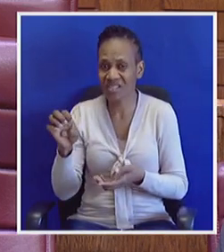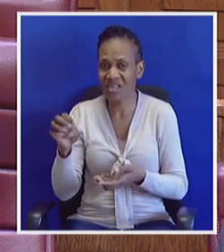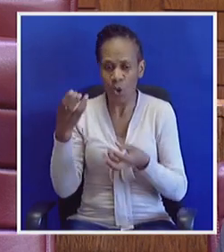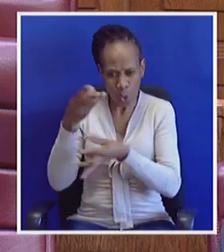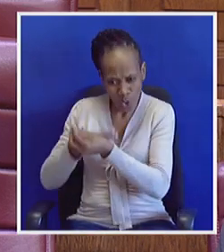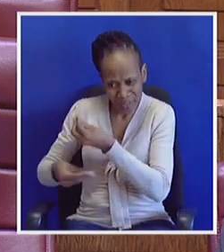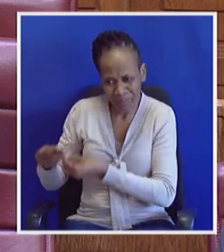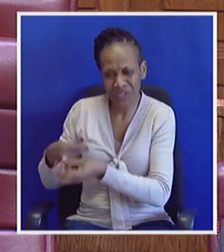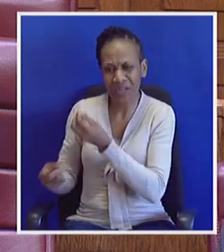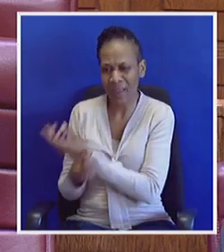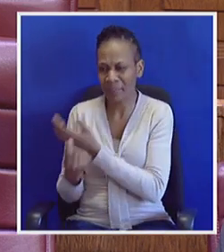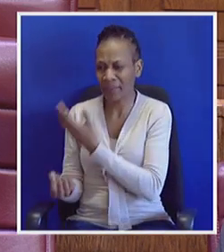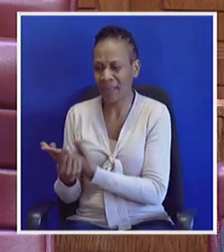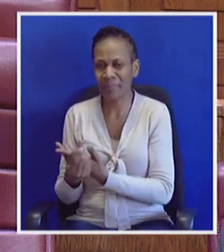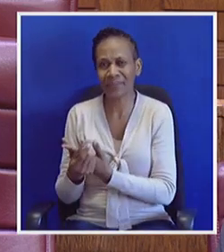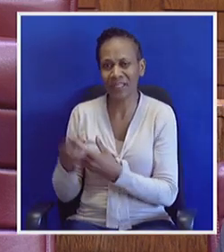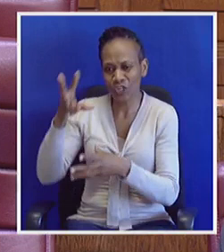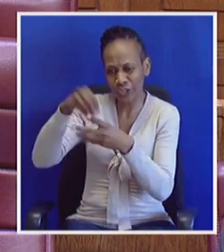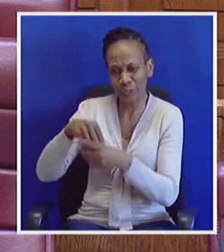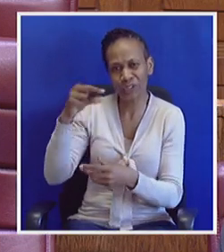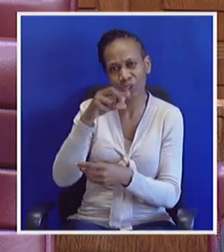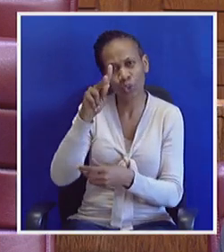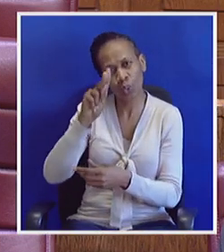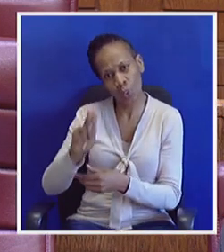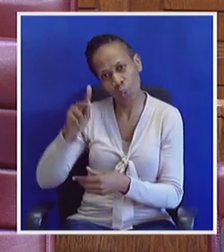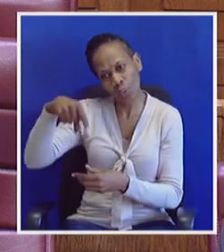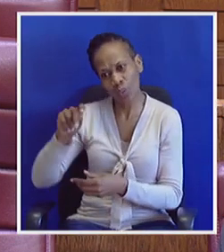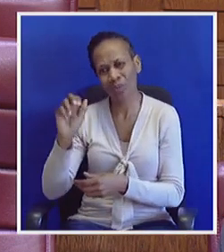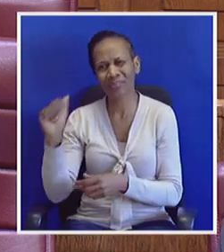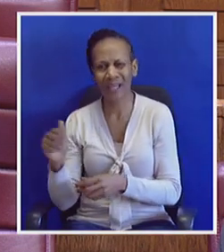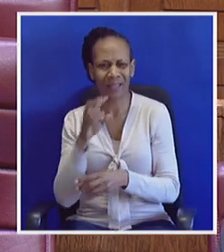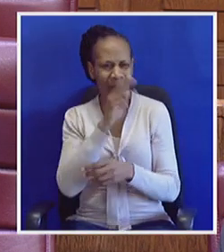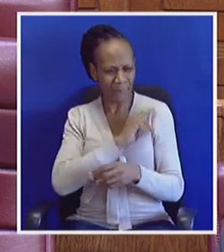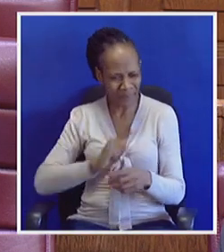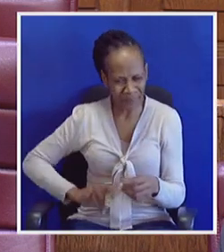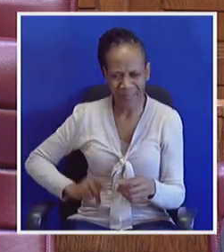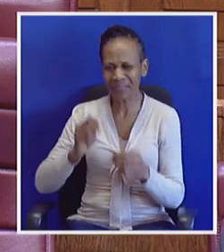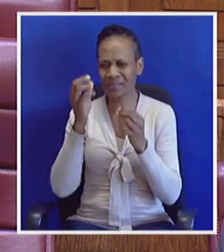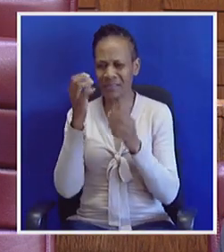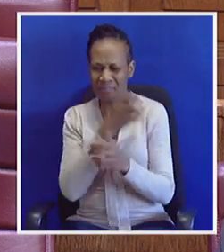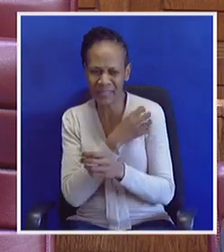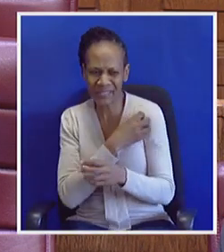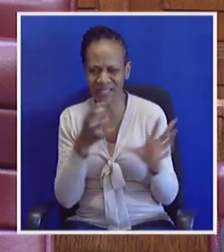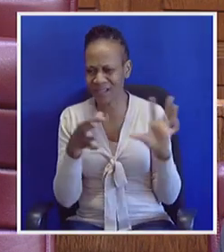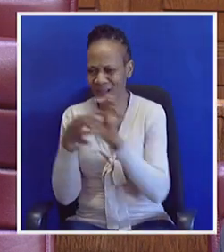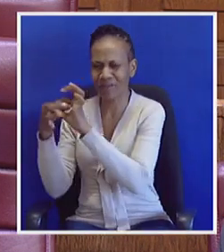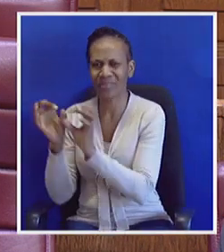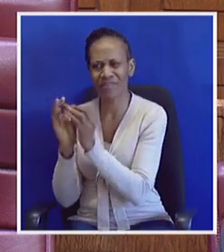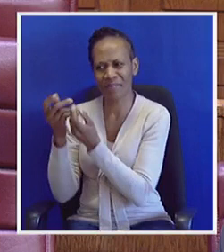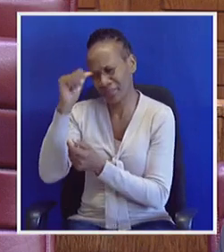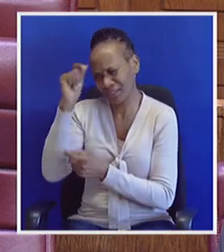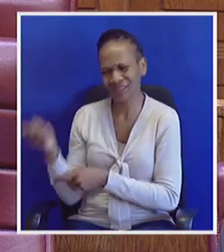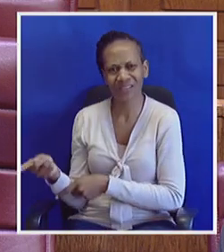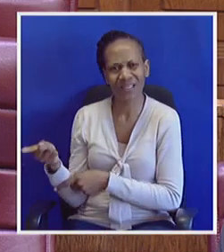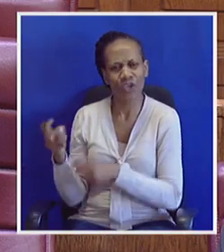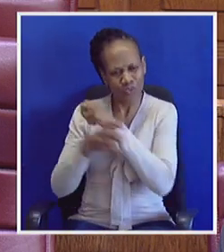corruption by the Guptas and stand against premiers and ministers in cabinet connecting to the Gupta family who are looting the